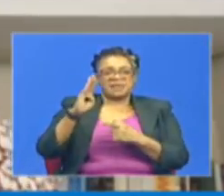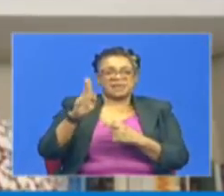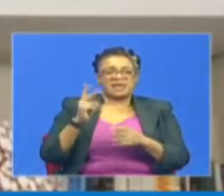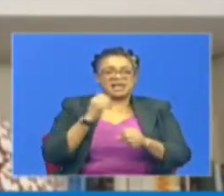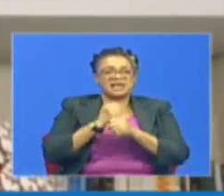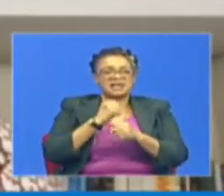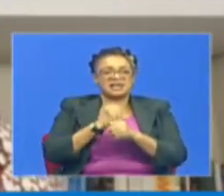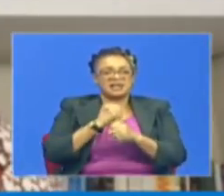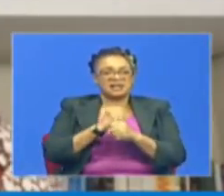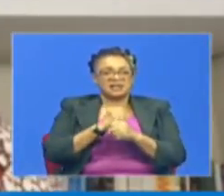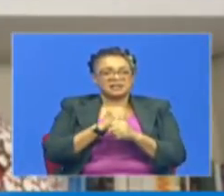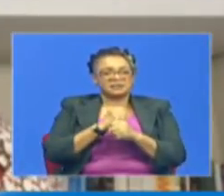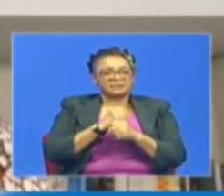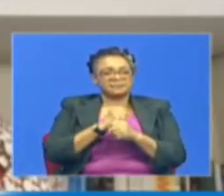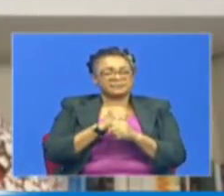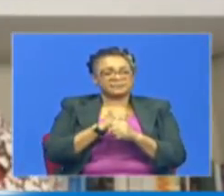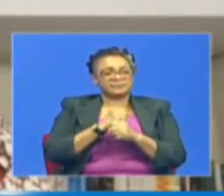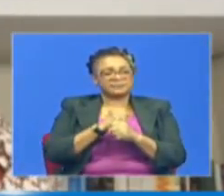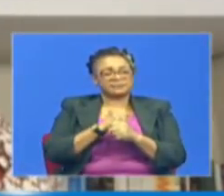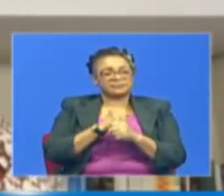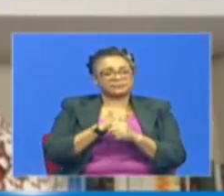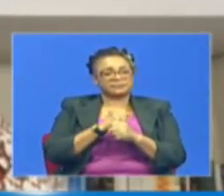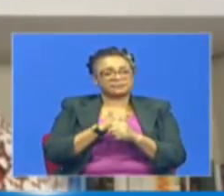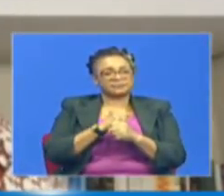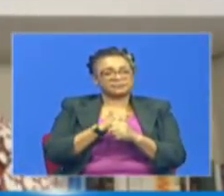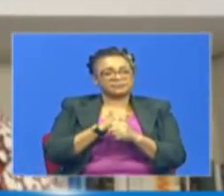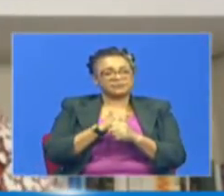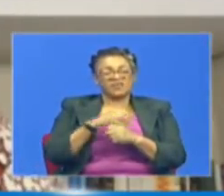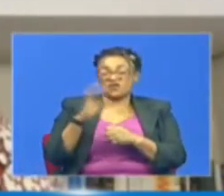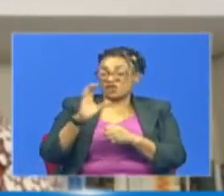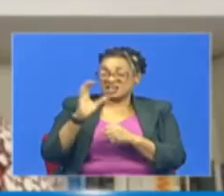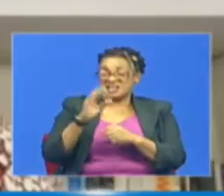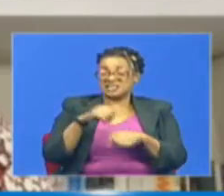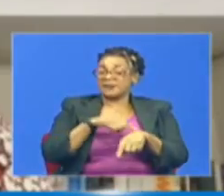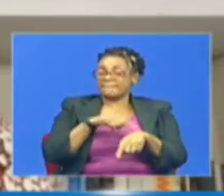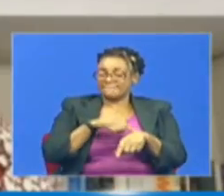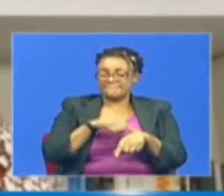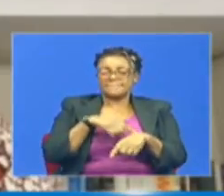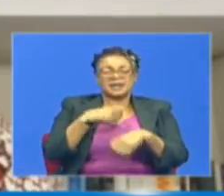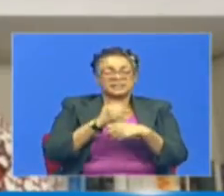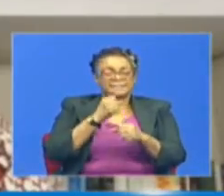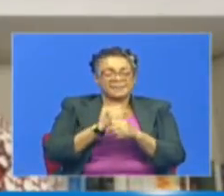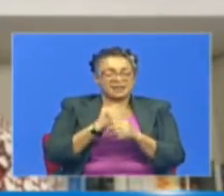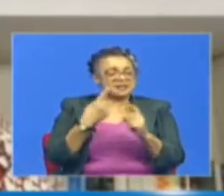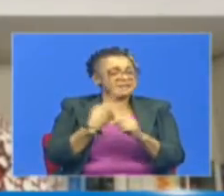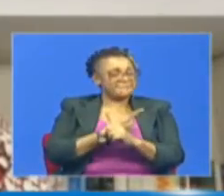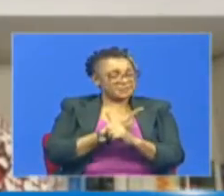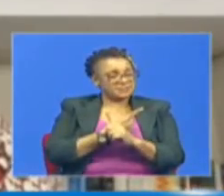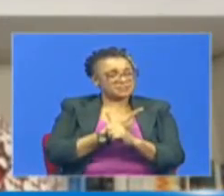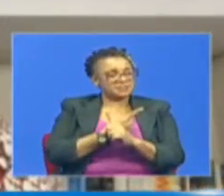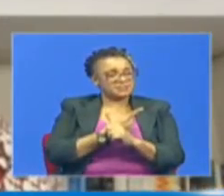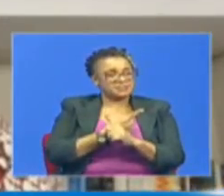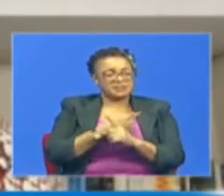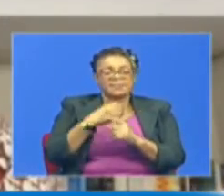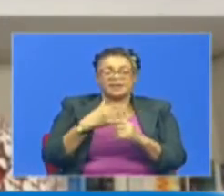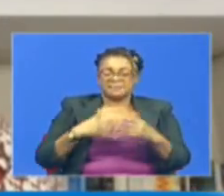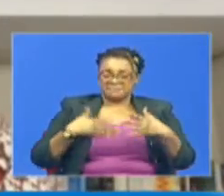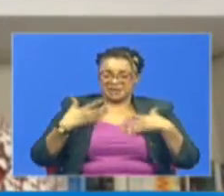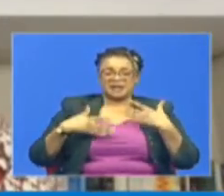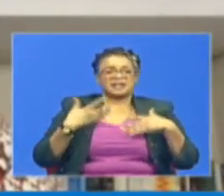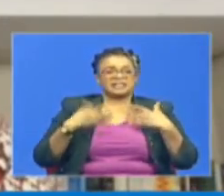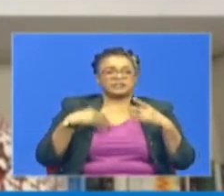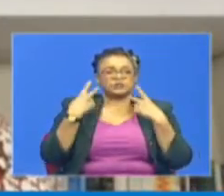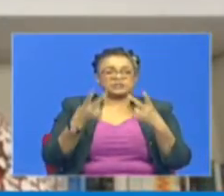with regard to credit terms has made a difference, and I'm glad to see Linus is on the